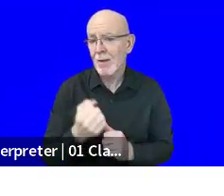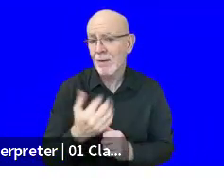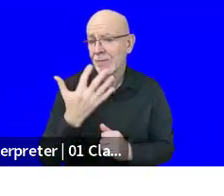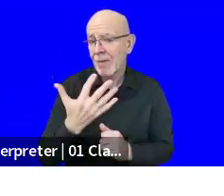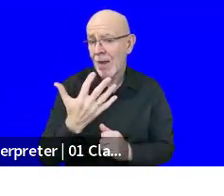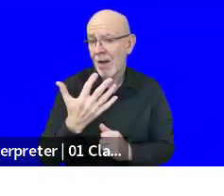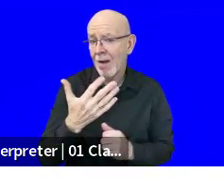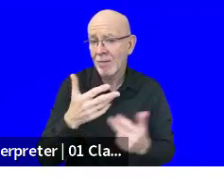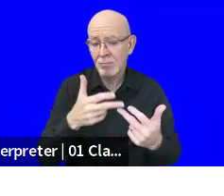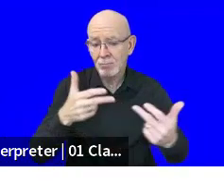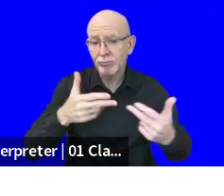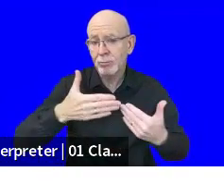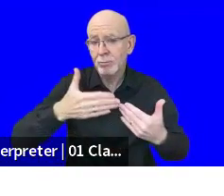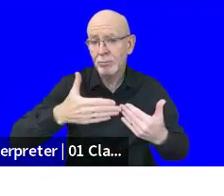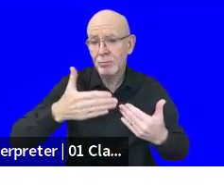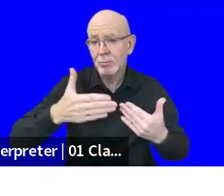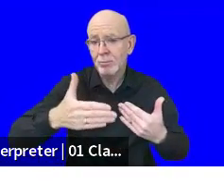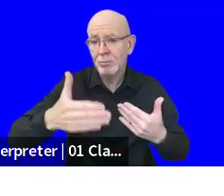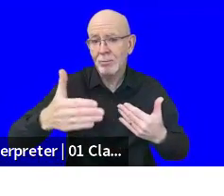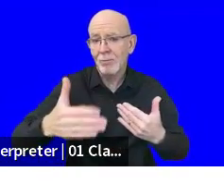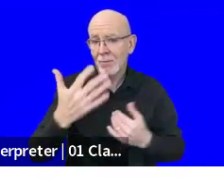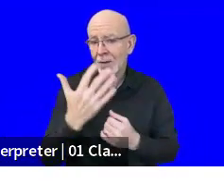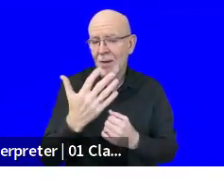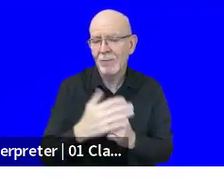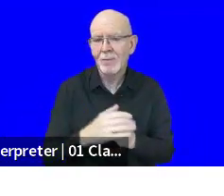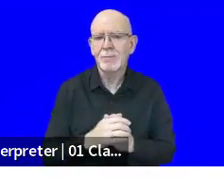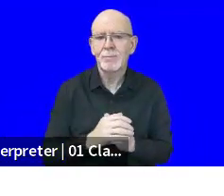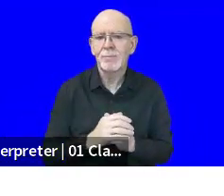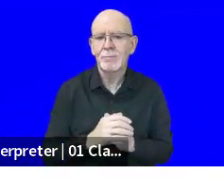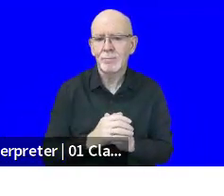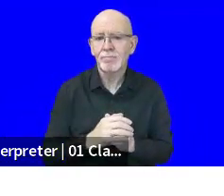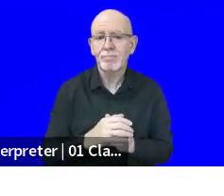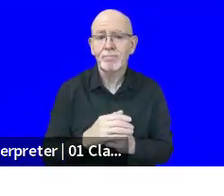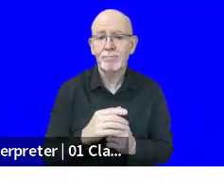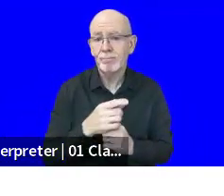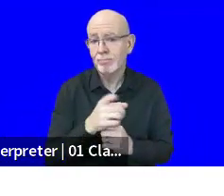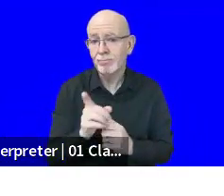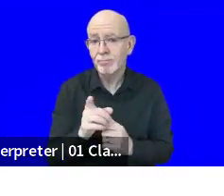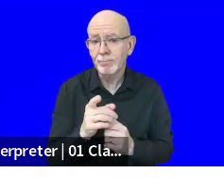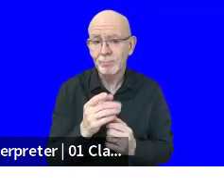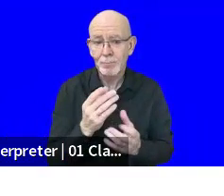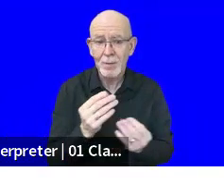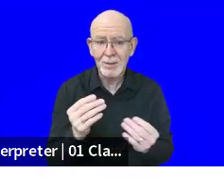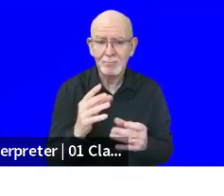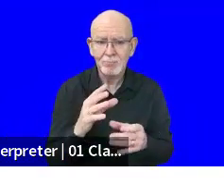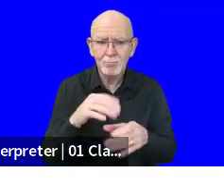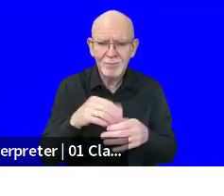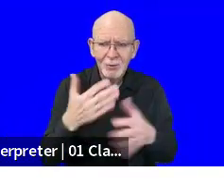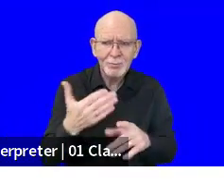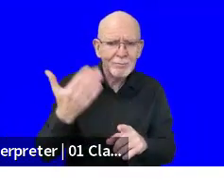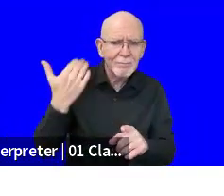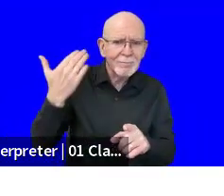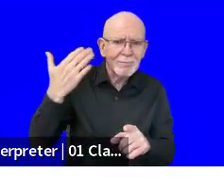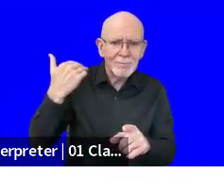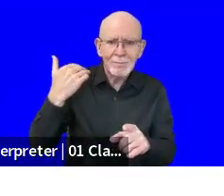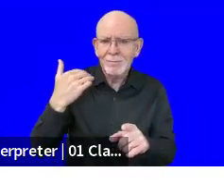you took part. So the first webinar will be on measuring and addressing disability-related